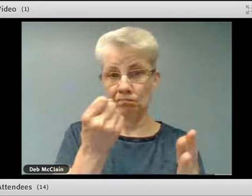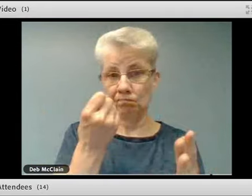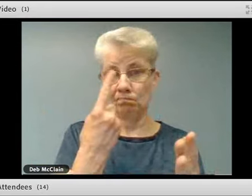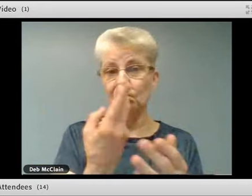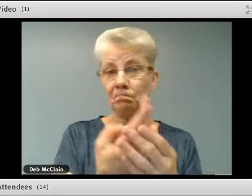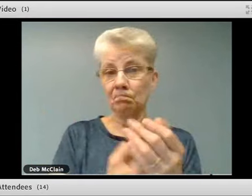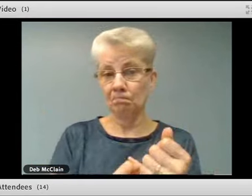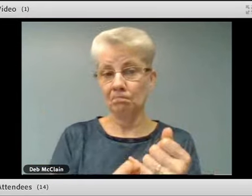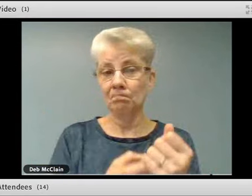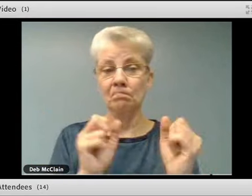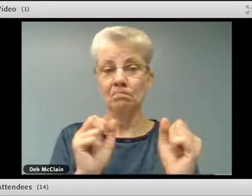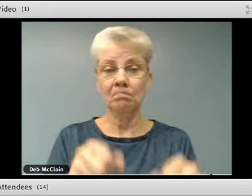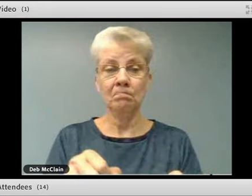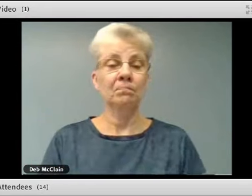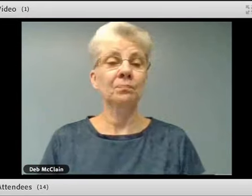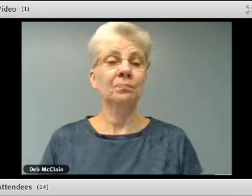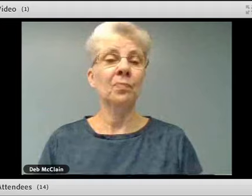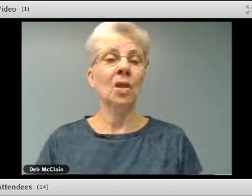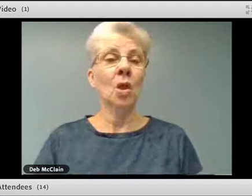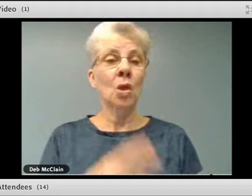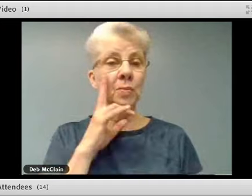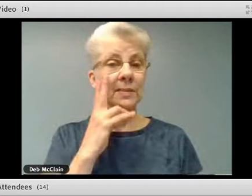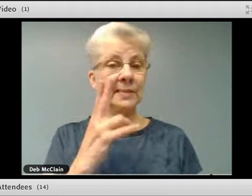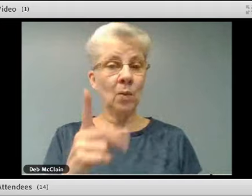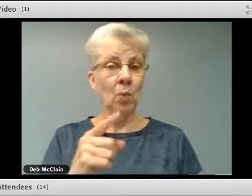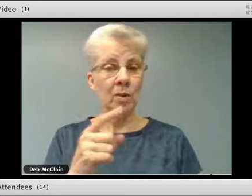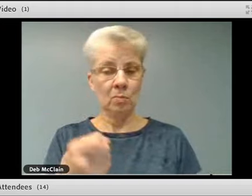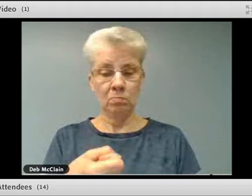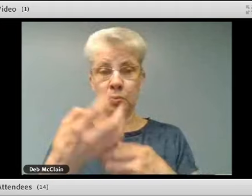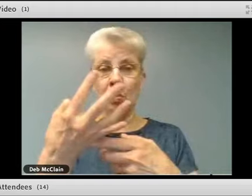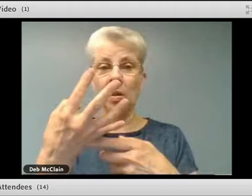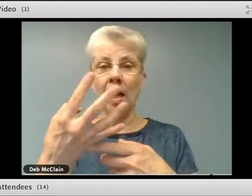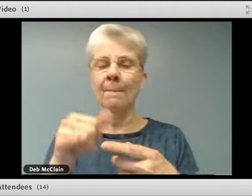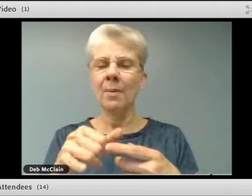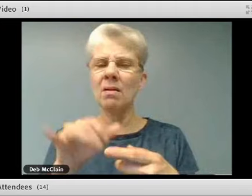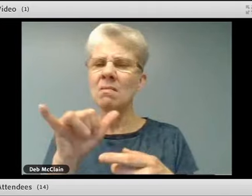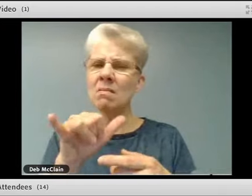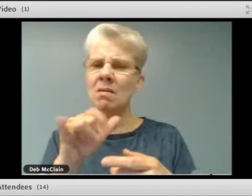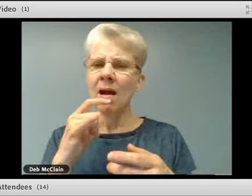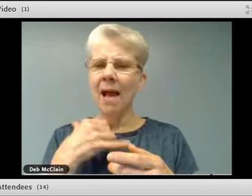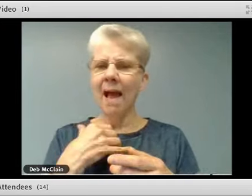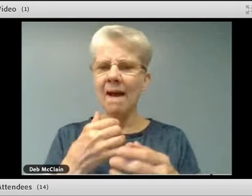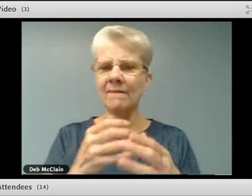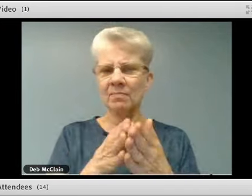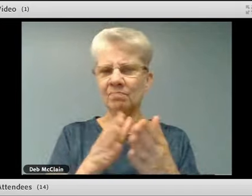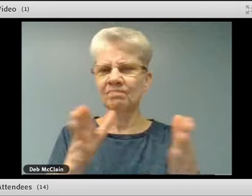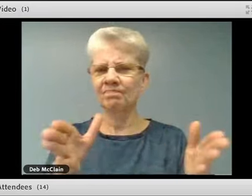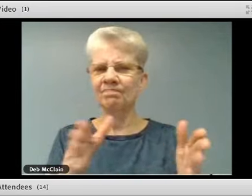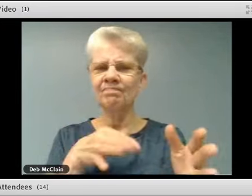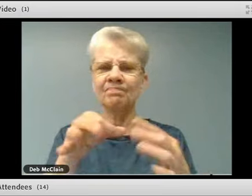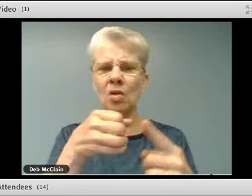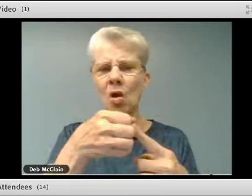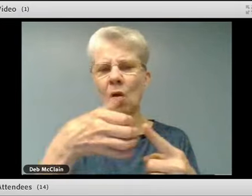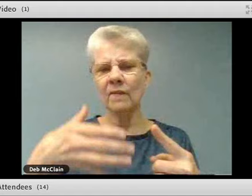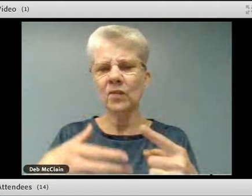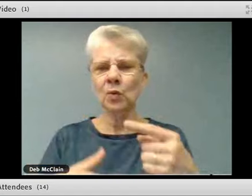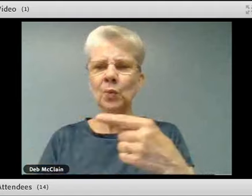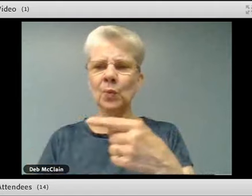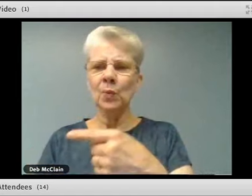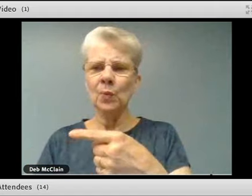you'll see when you go into the set, you'll have an overview text here. You